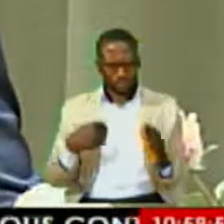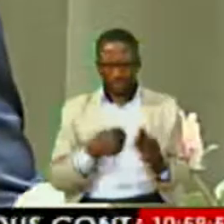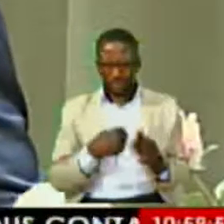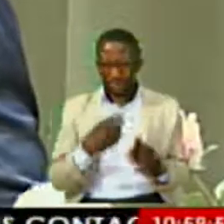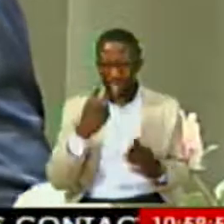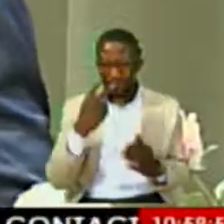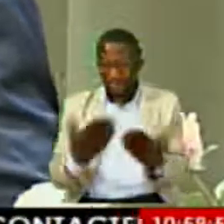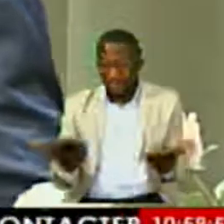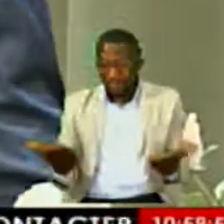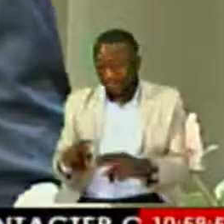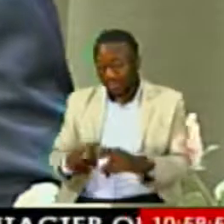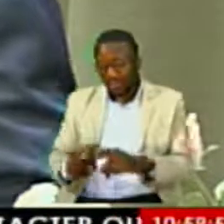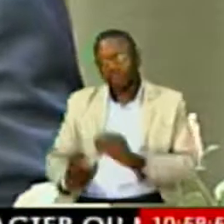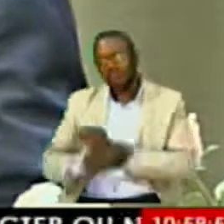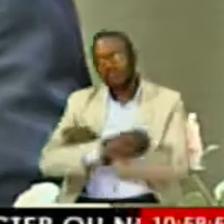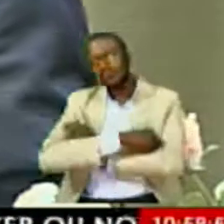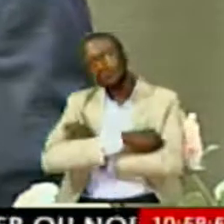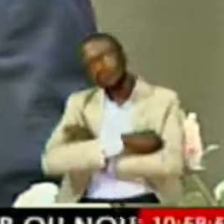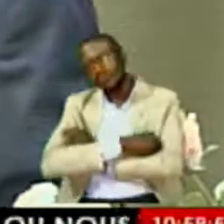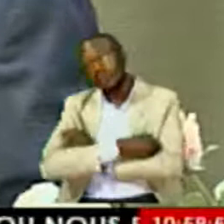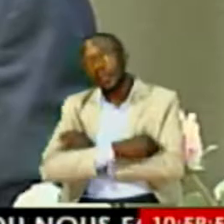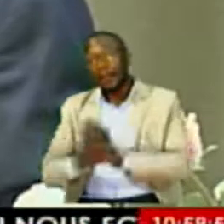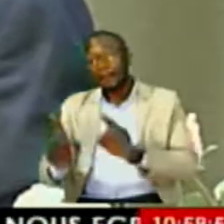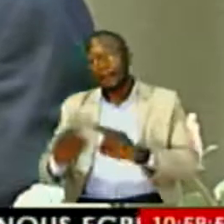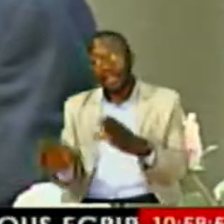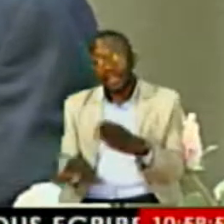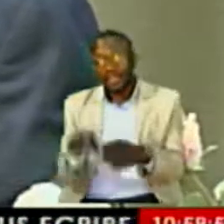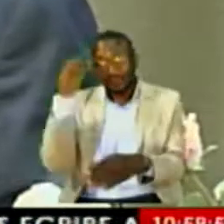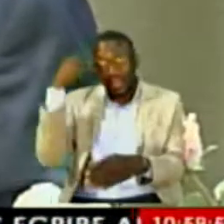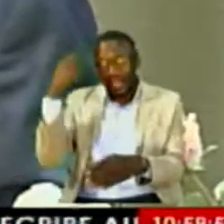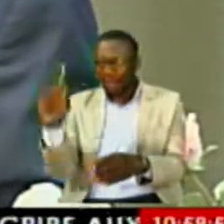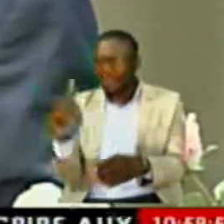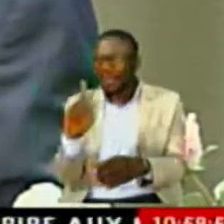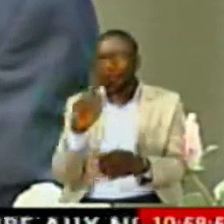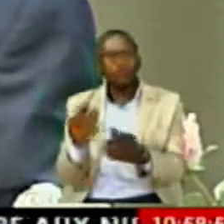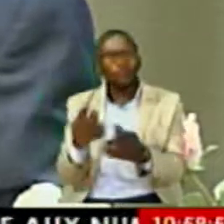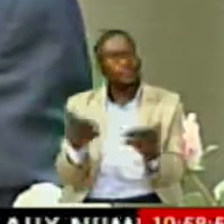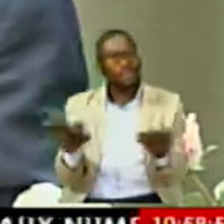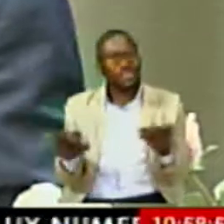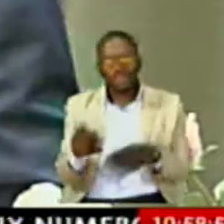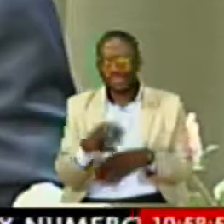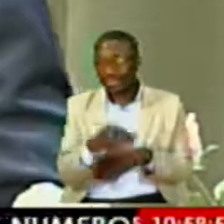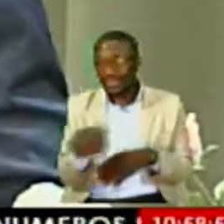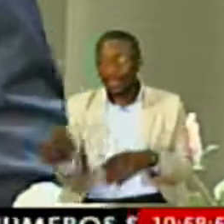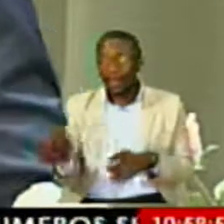We just see people moving around. They are just here, the body, but their spirit is